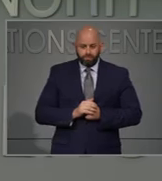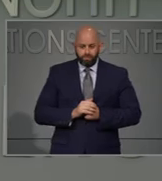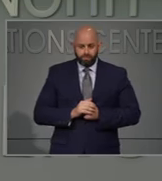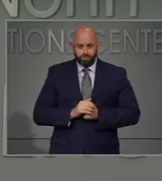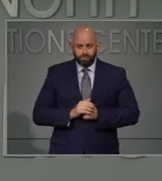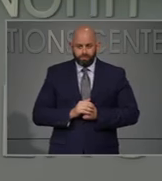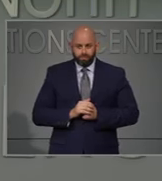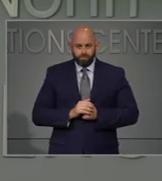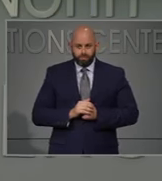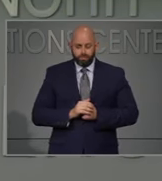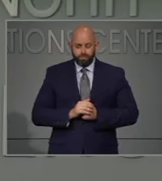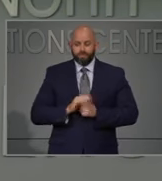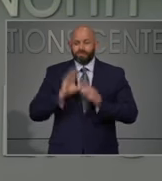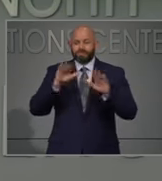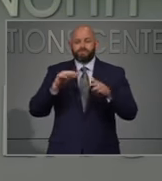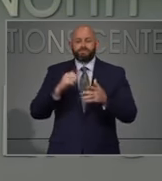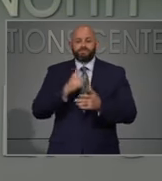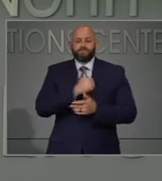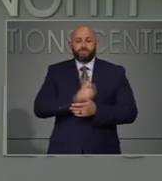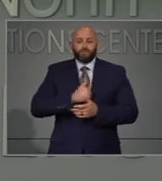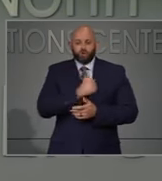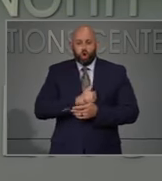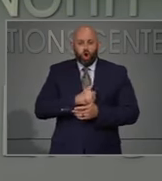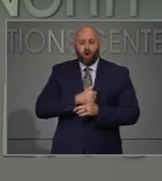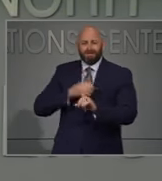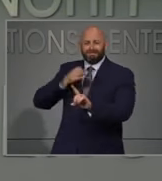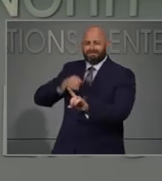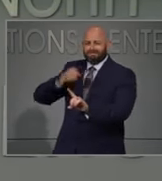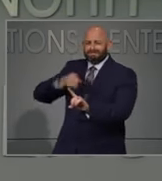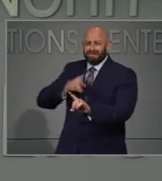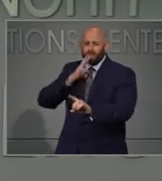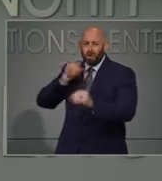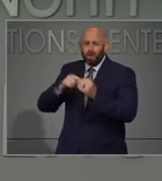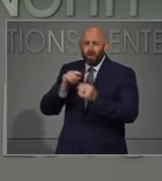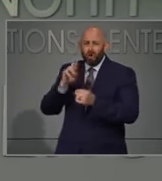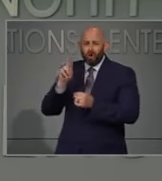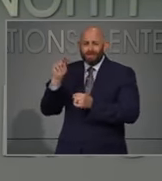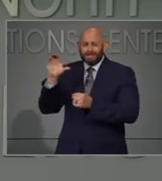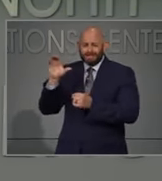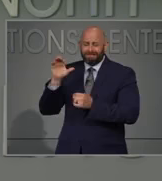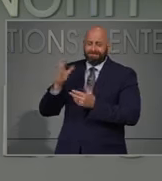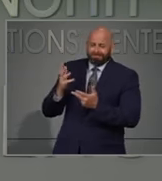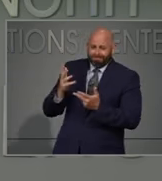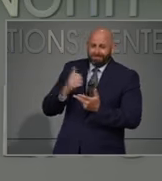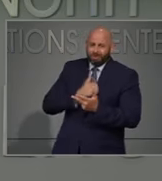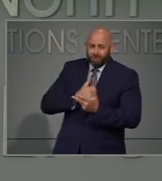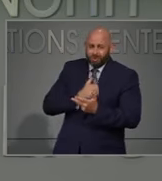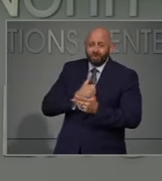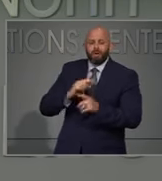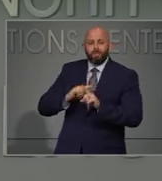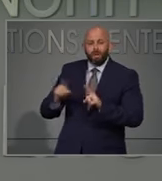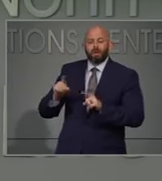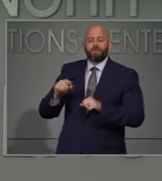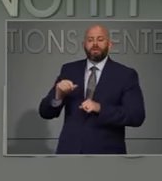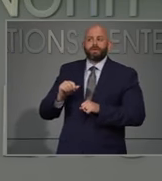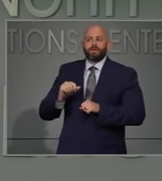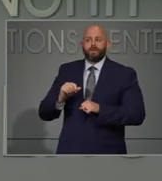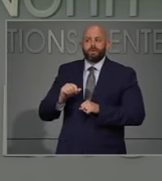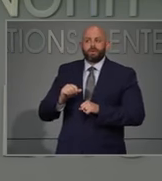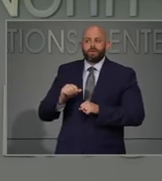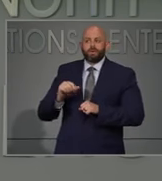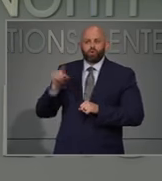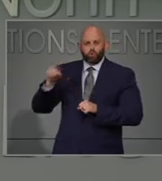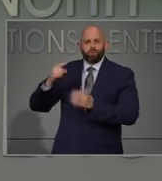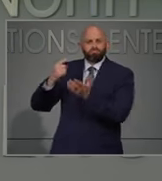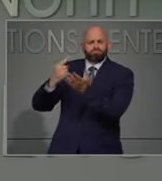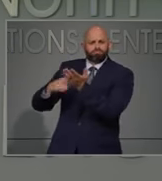Agenda. Sorry to come back to the RNC here, but I just wanted to assess, based on your conversations over the last few days